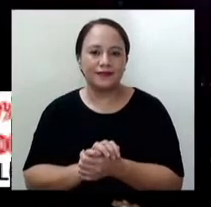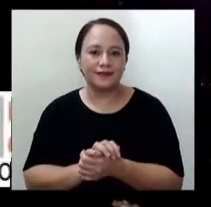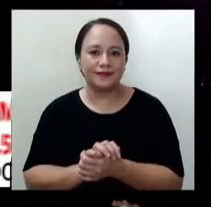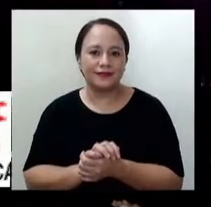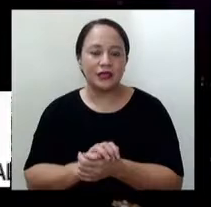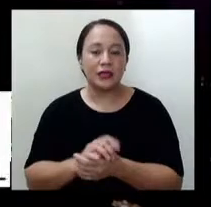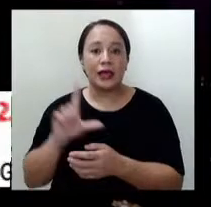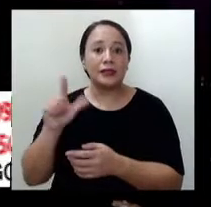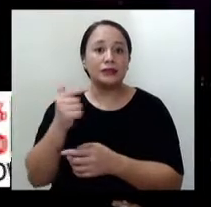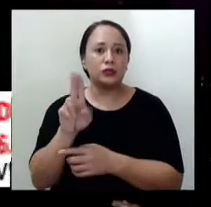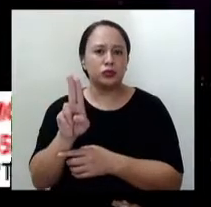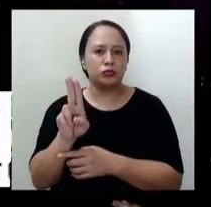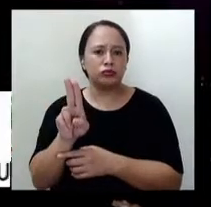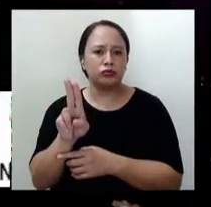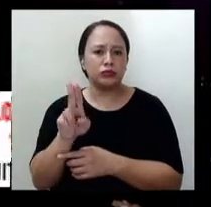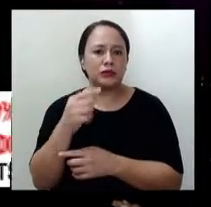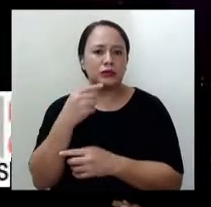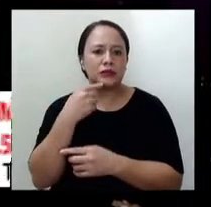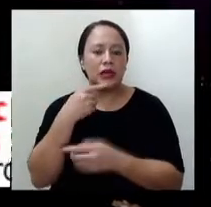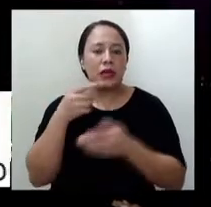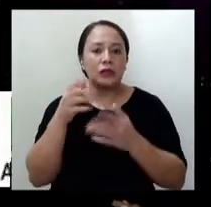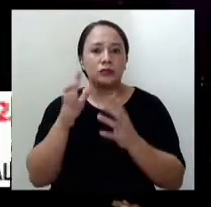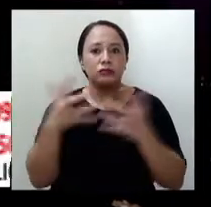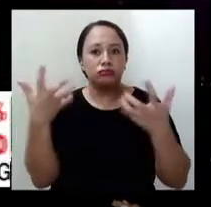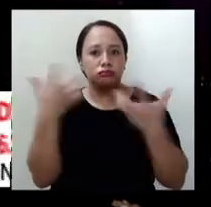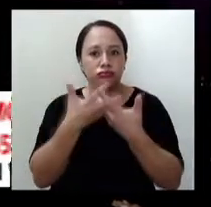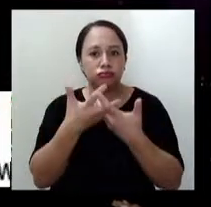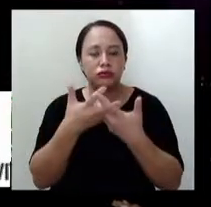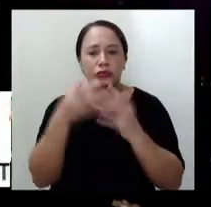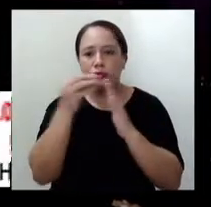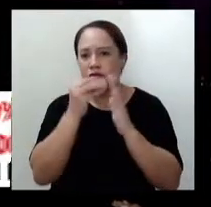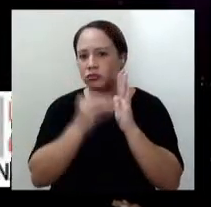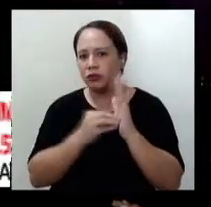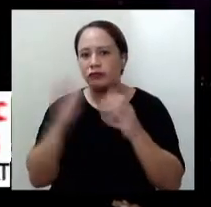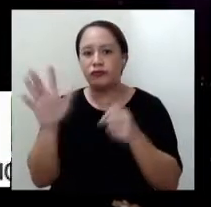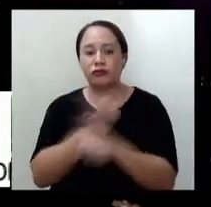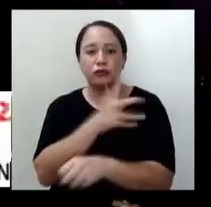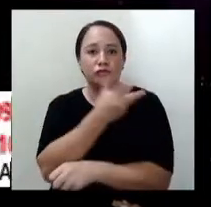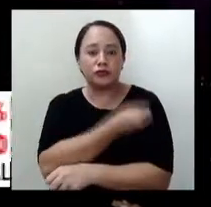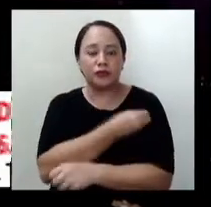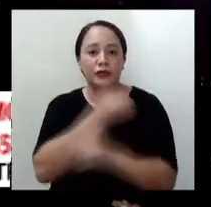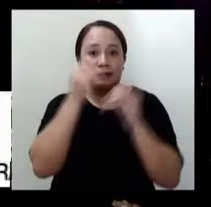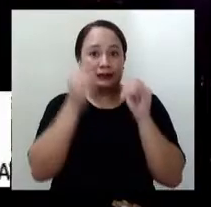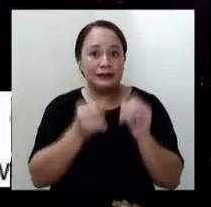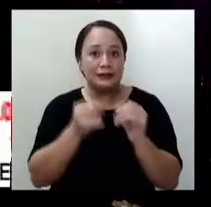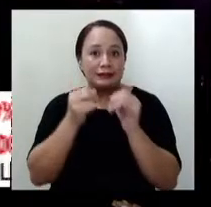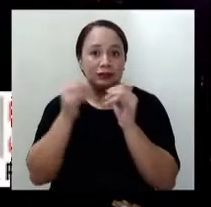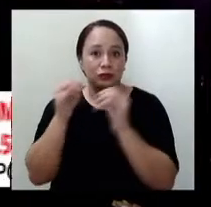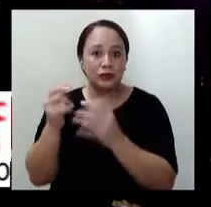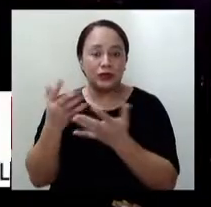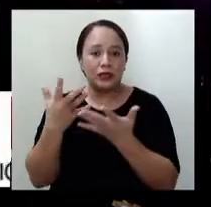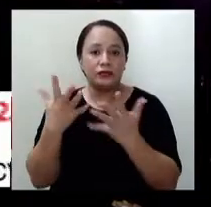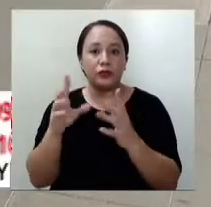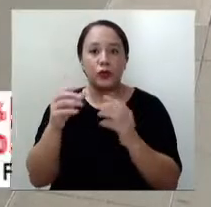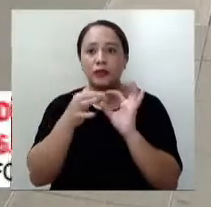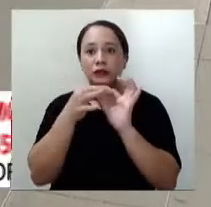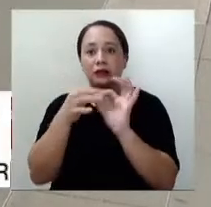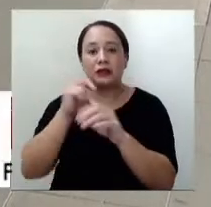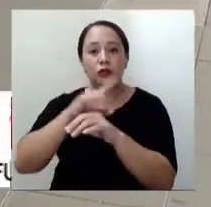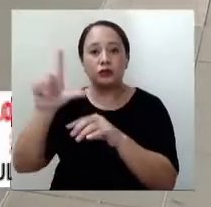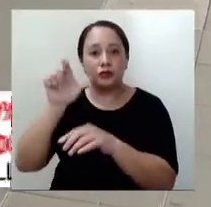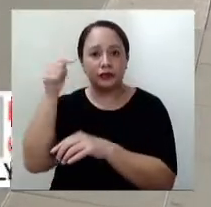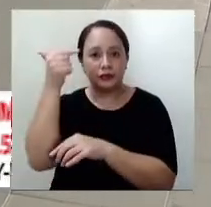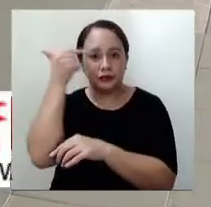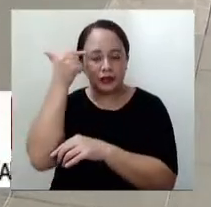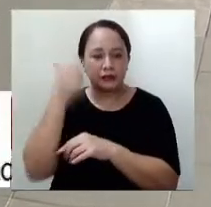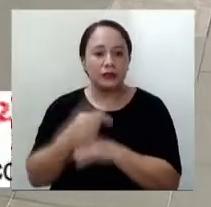Local governments told to align their ordinances for fully vaccinated individuals with that of the national governments.